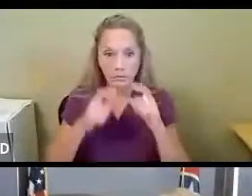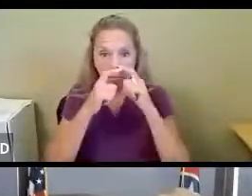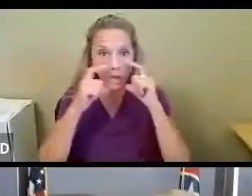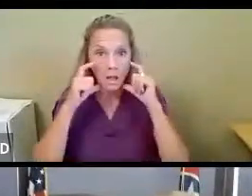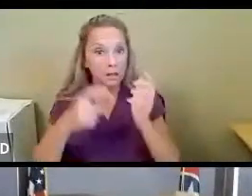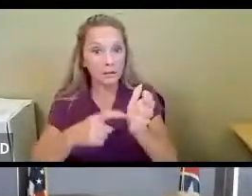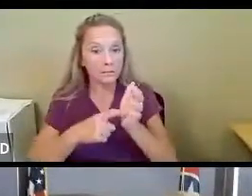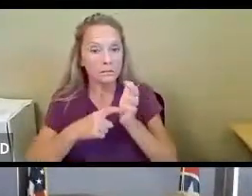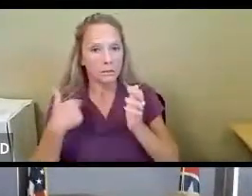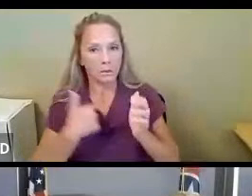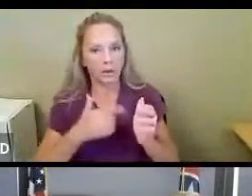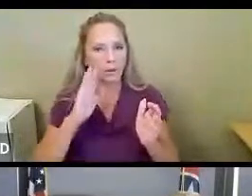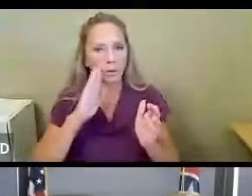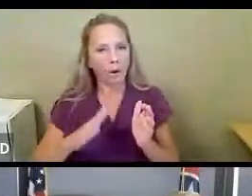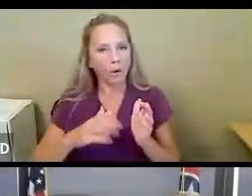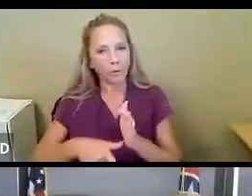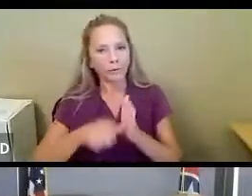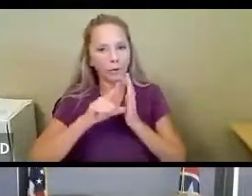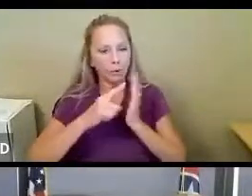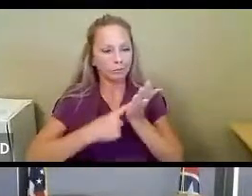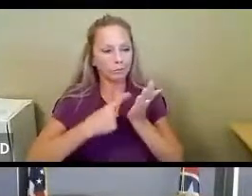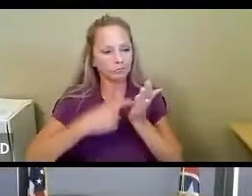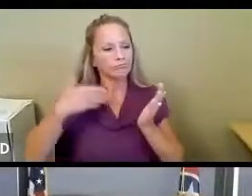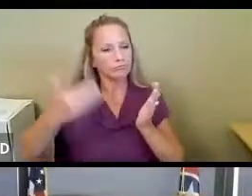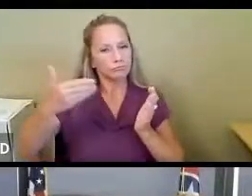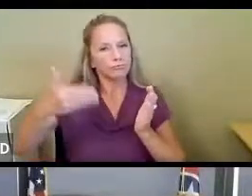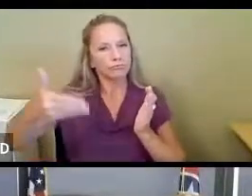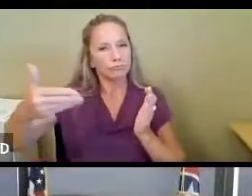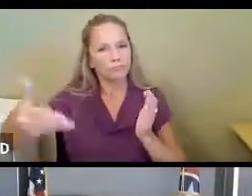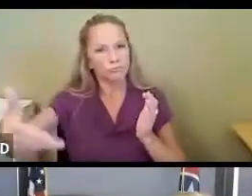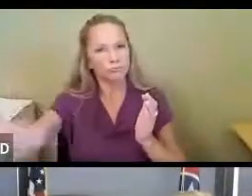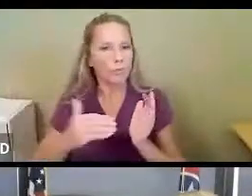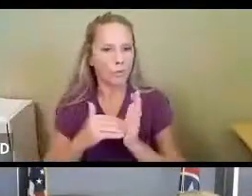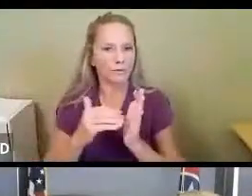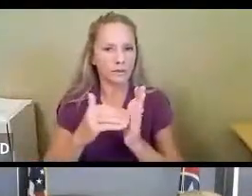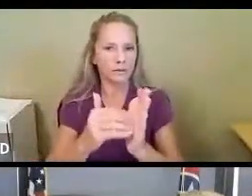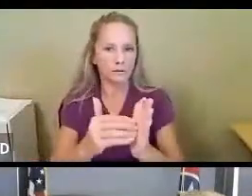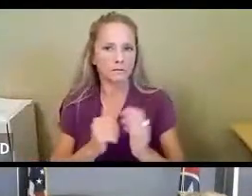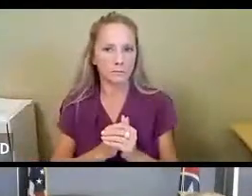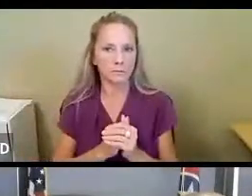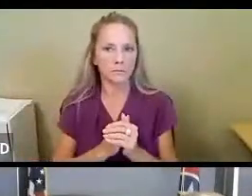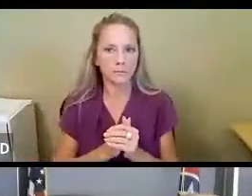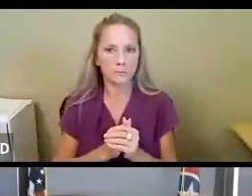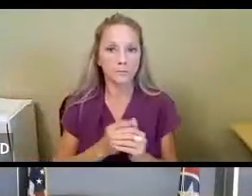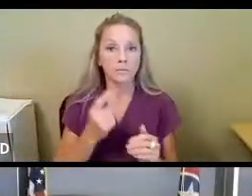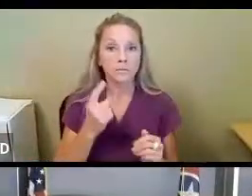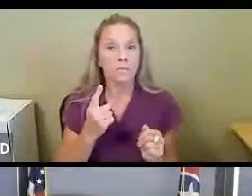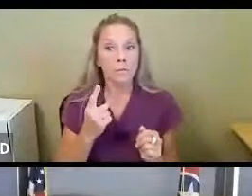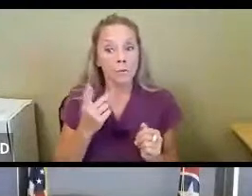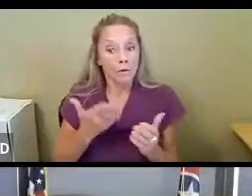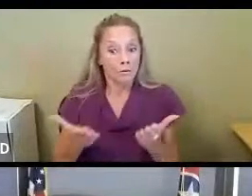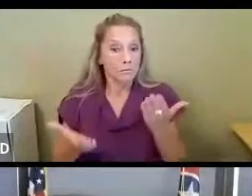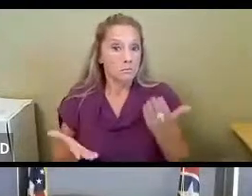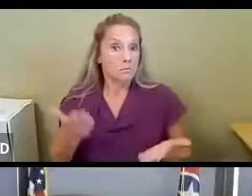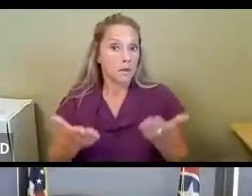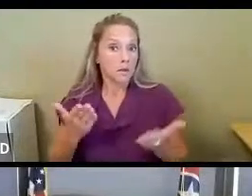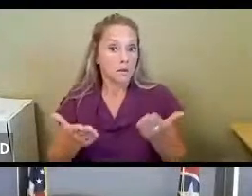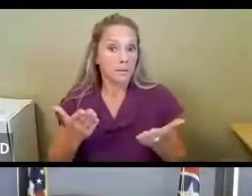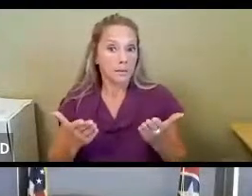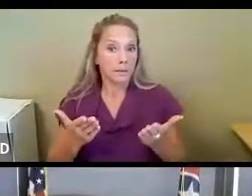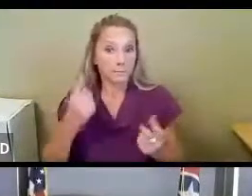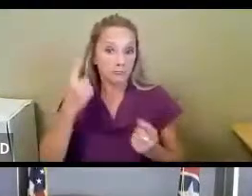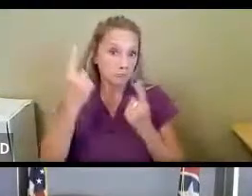going to review regularly, and I think one of the things that we might want to consider doing, and